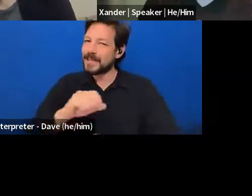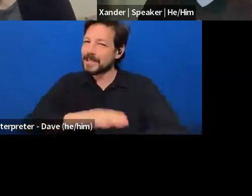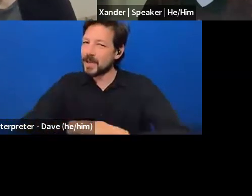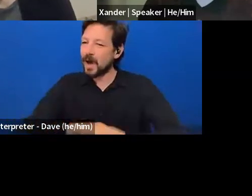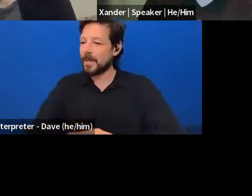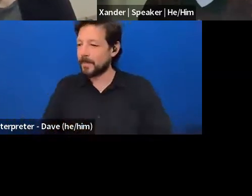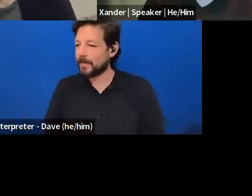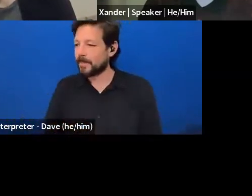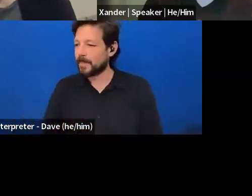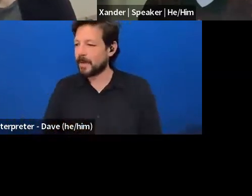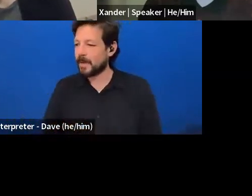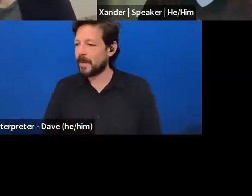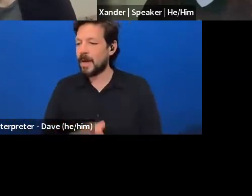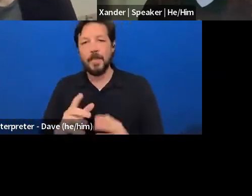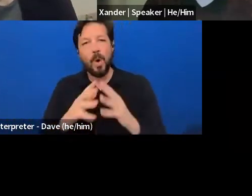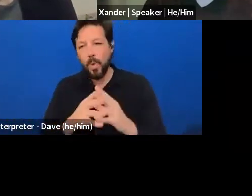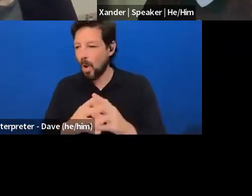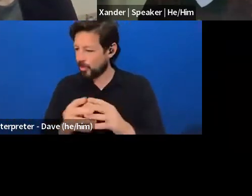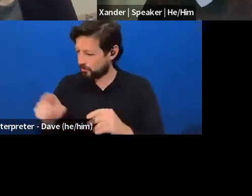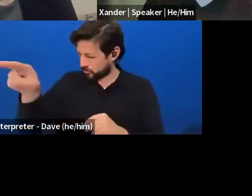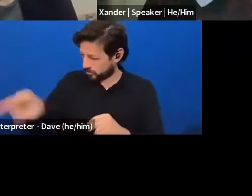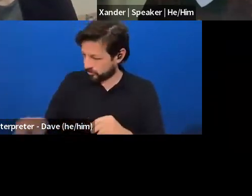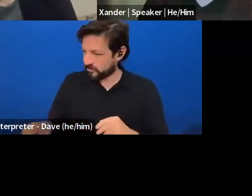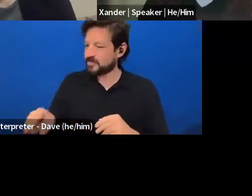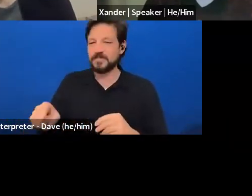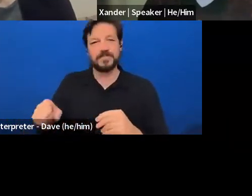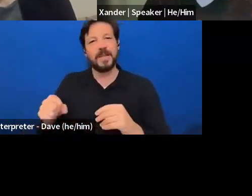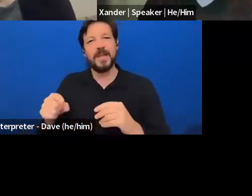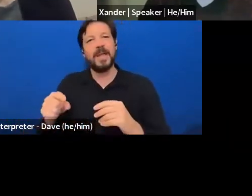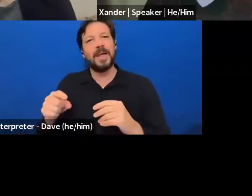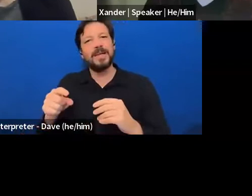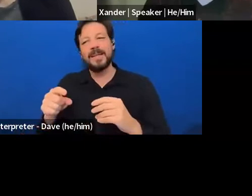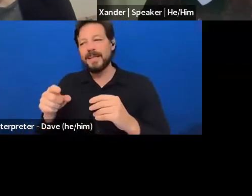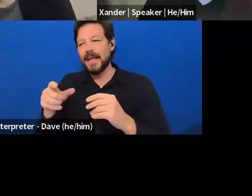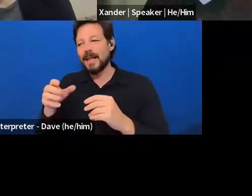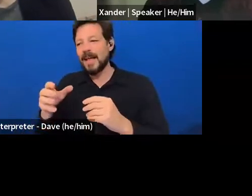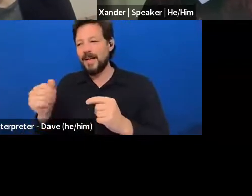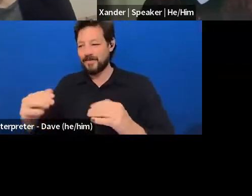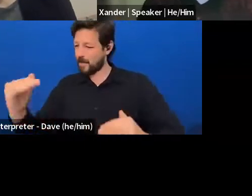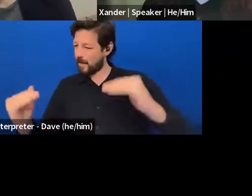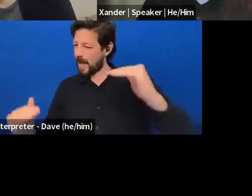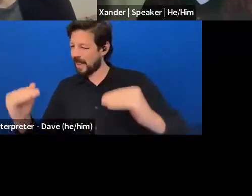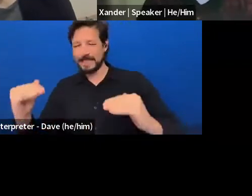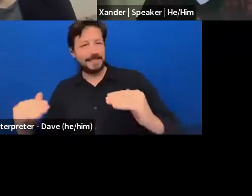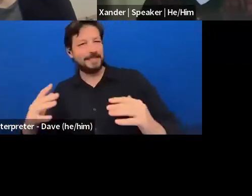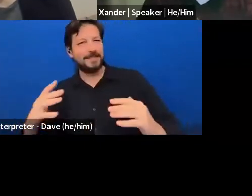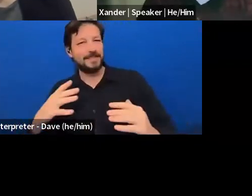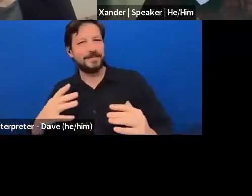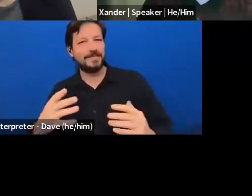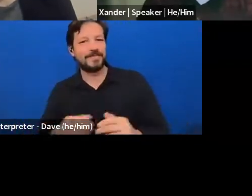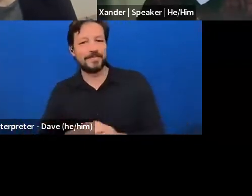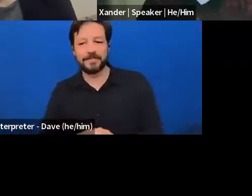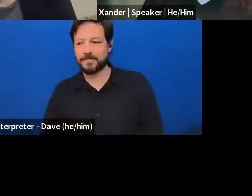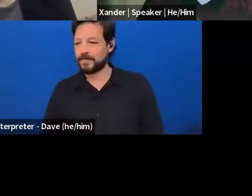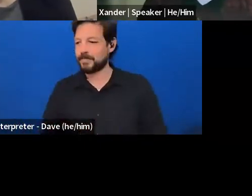as a reminder that it is a juggle and it is a challenge. So in building your